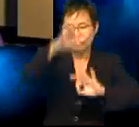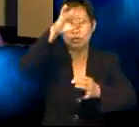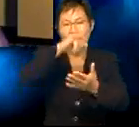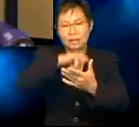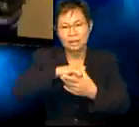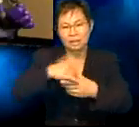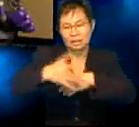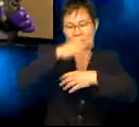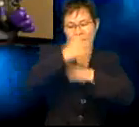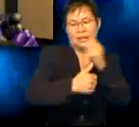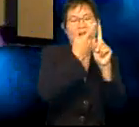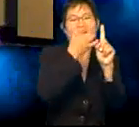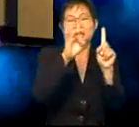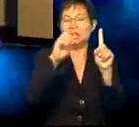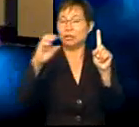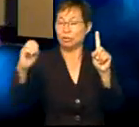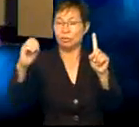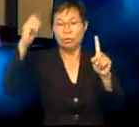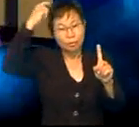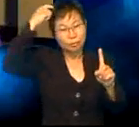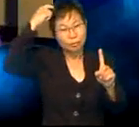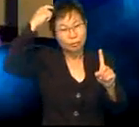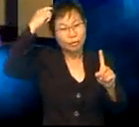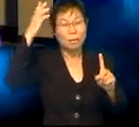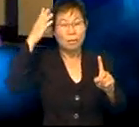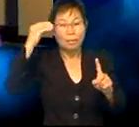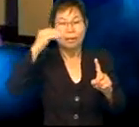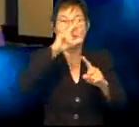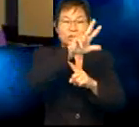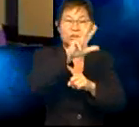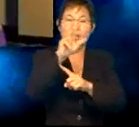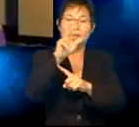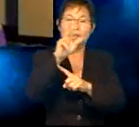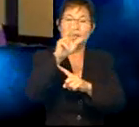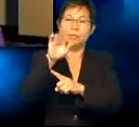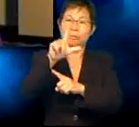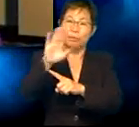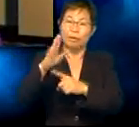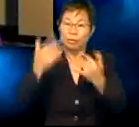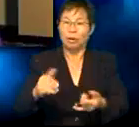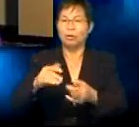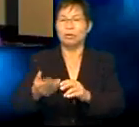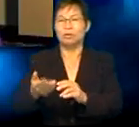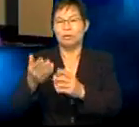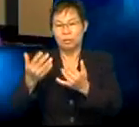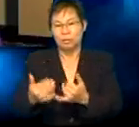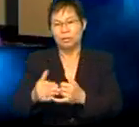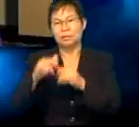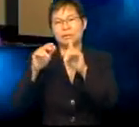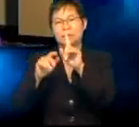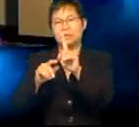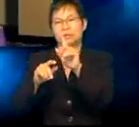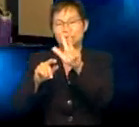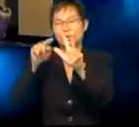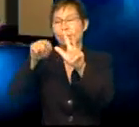that in the early 1800s, the average weight of a male brain was 3 pounds. Now, a man's brain weighs an average of 3